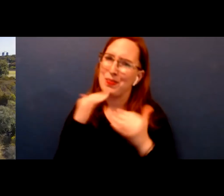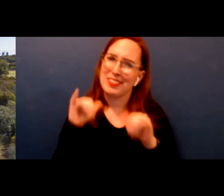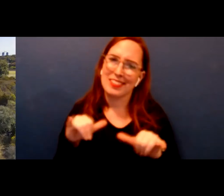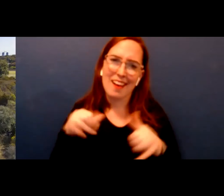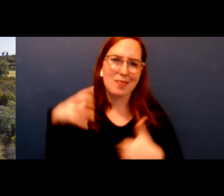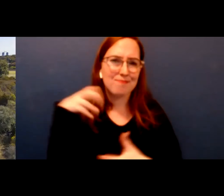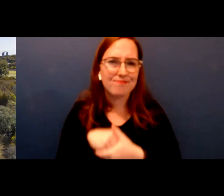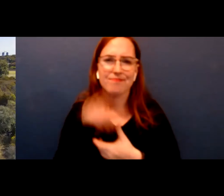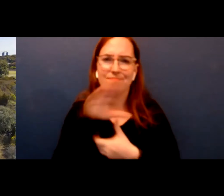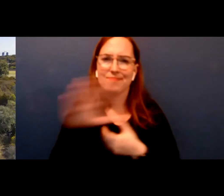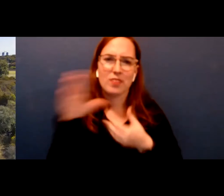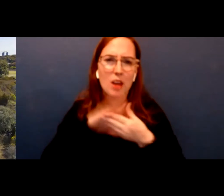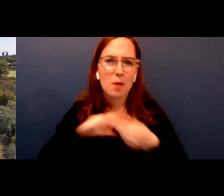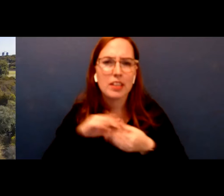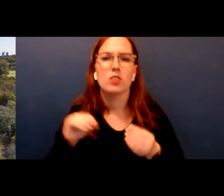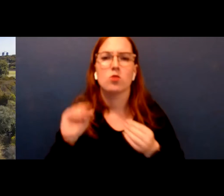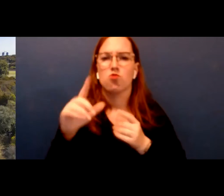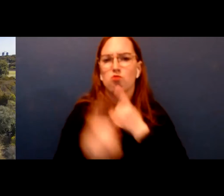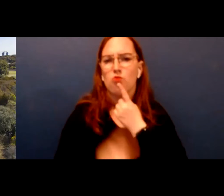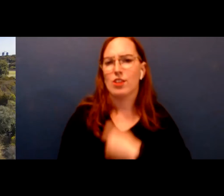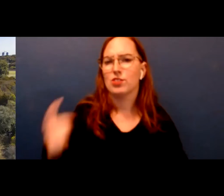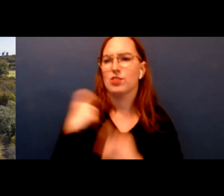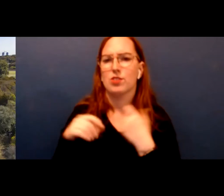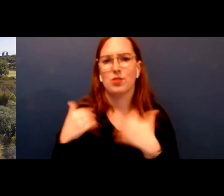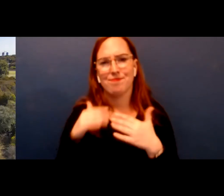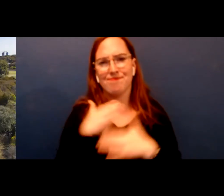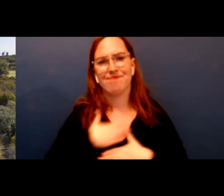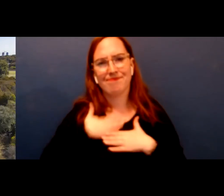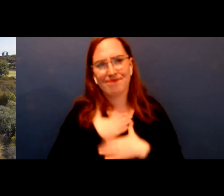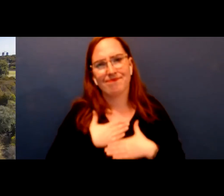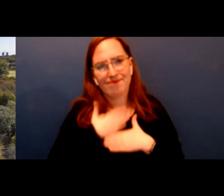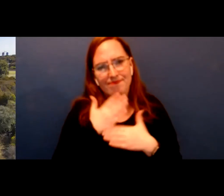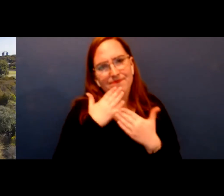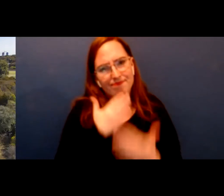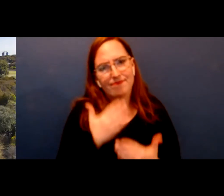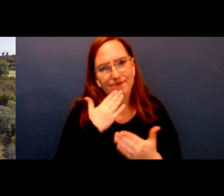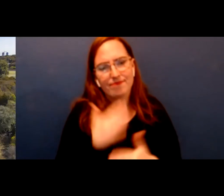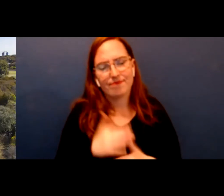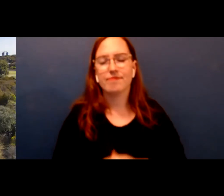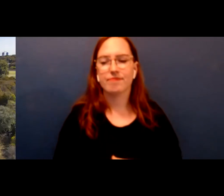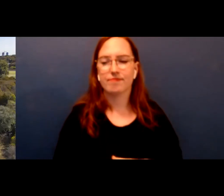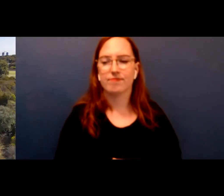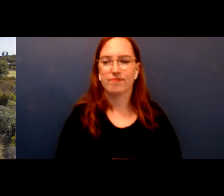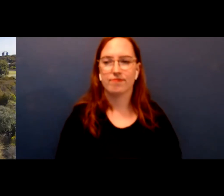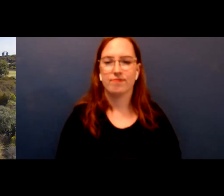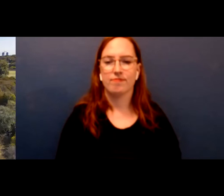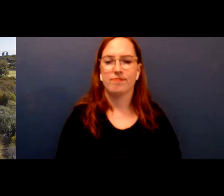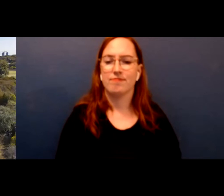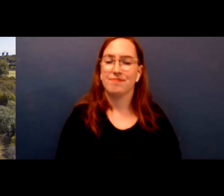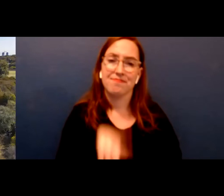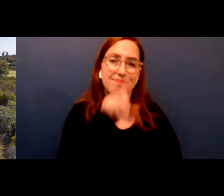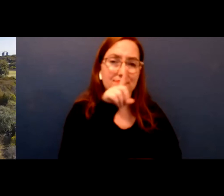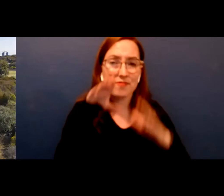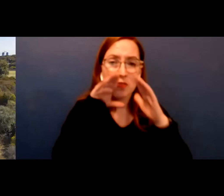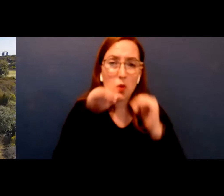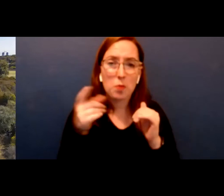the comments and the questions that we've gotten tonight. We really hope that you spend more